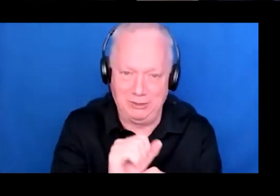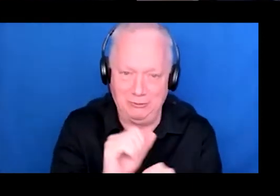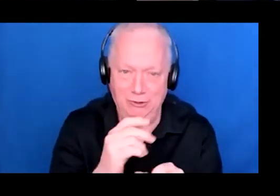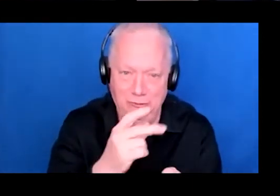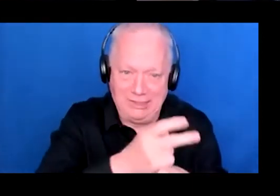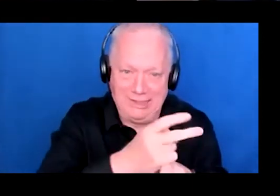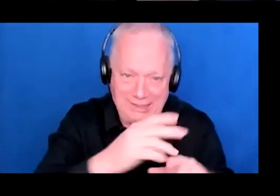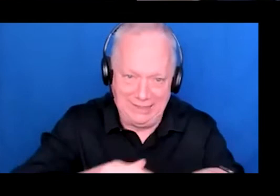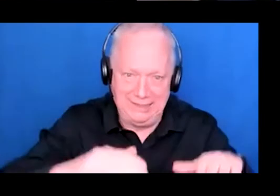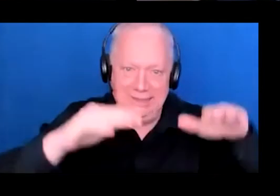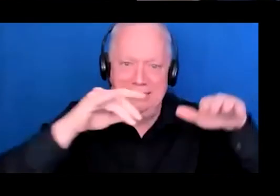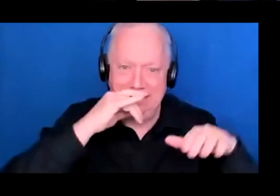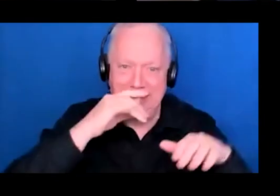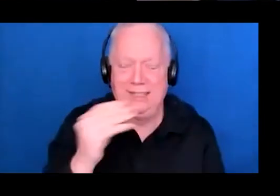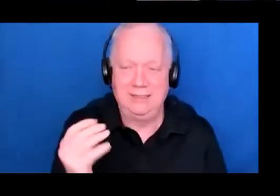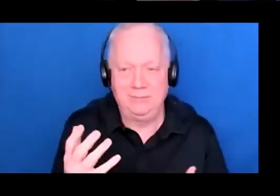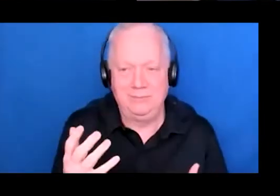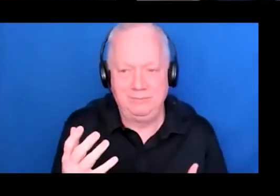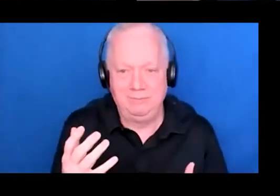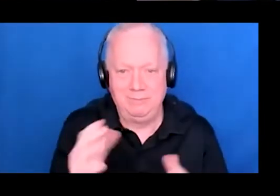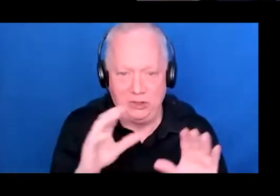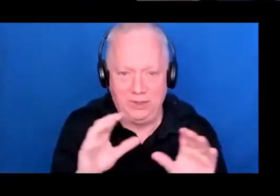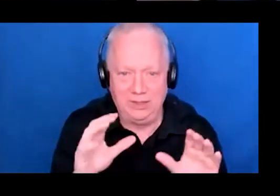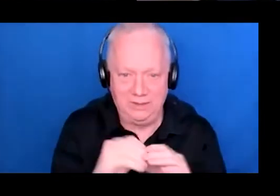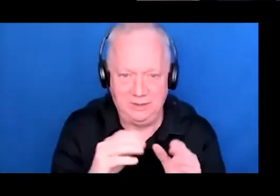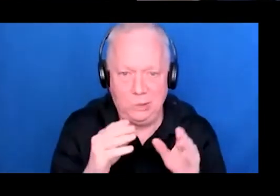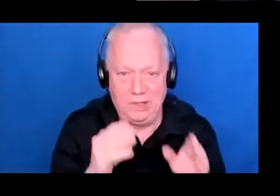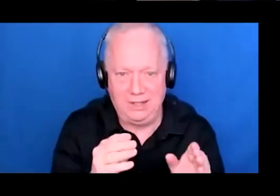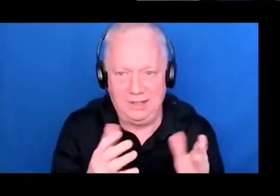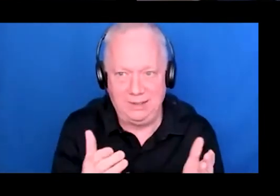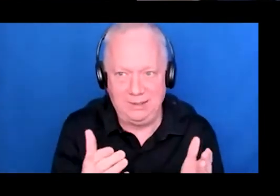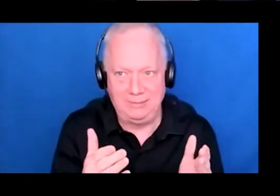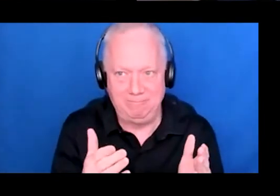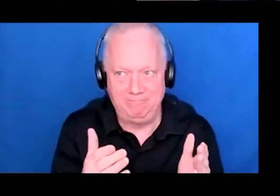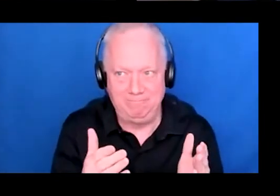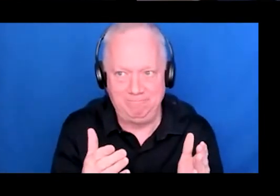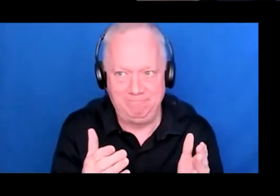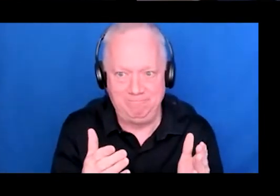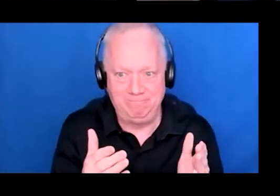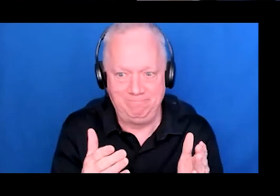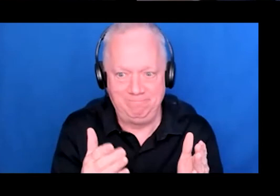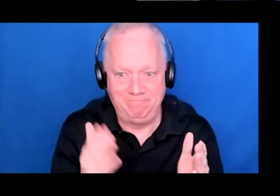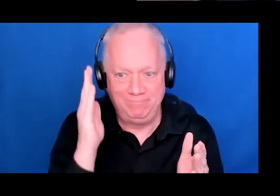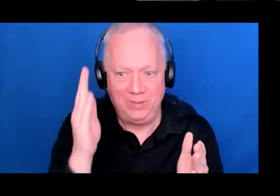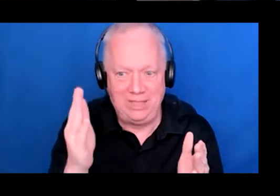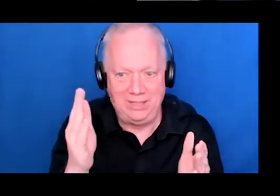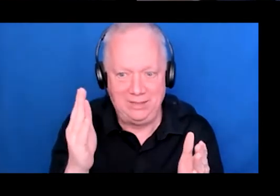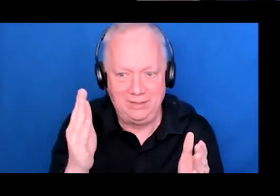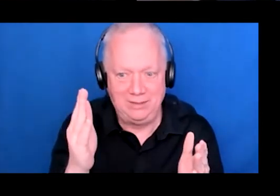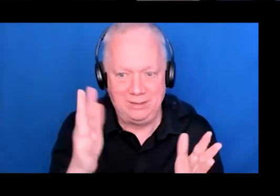the kids and doing it in a way that is going to be, you